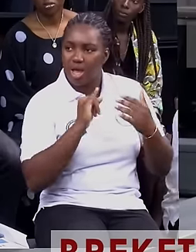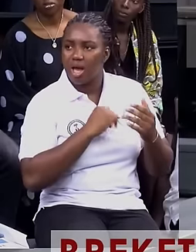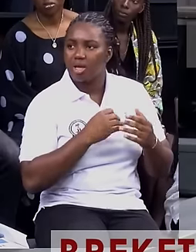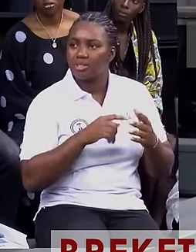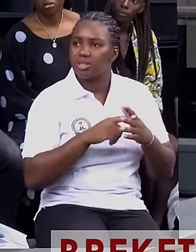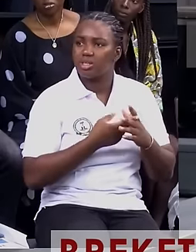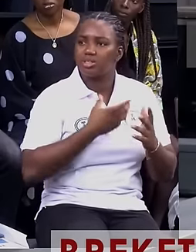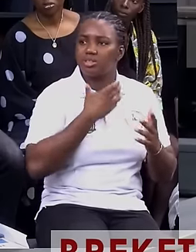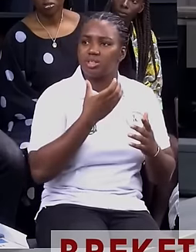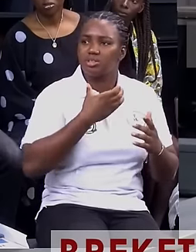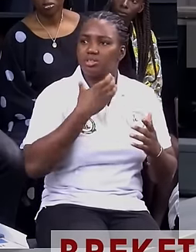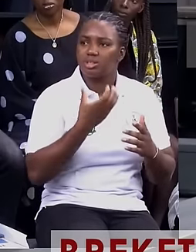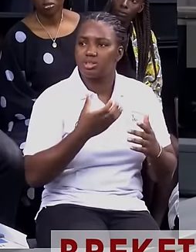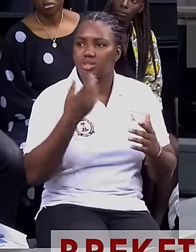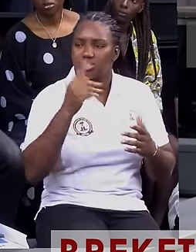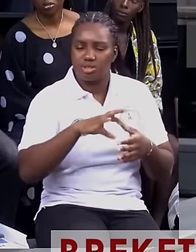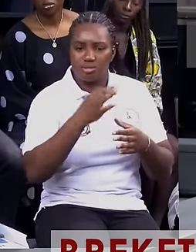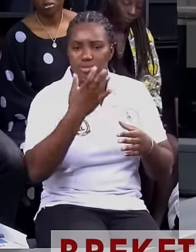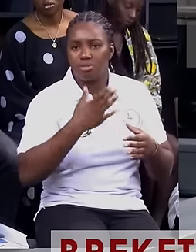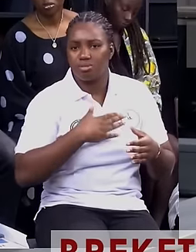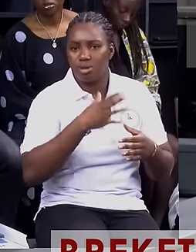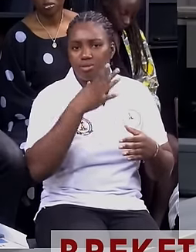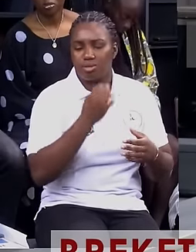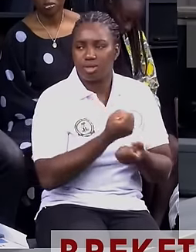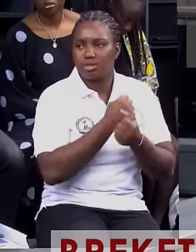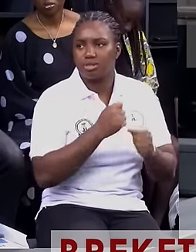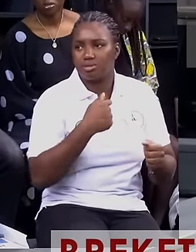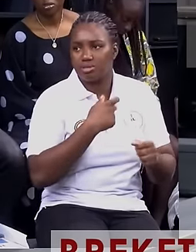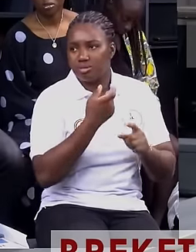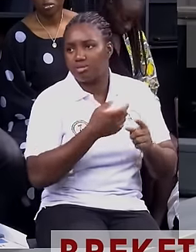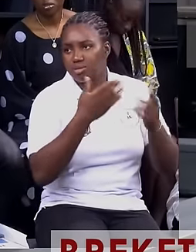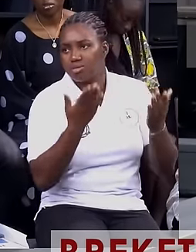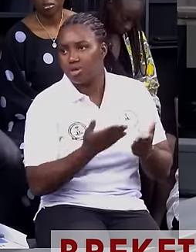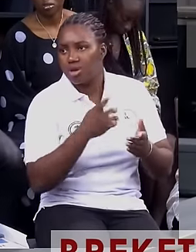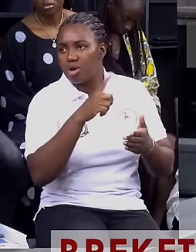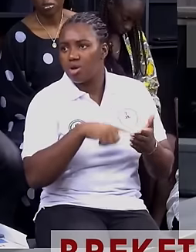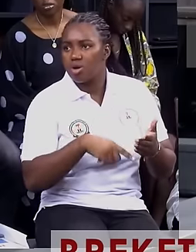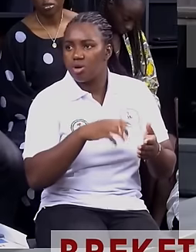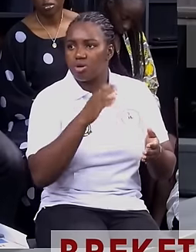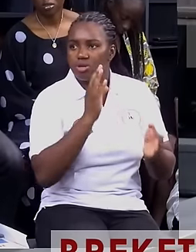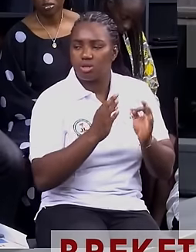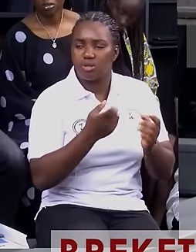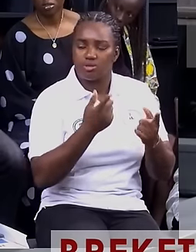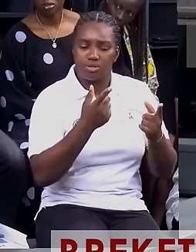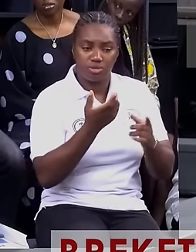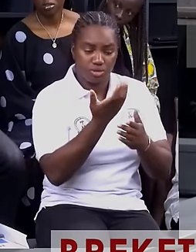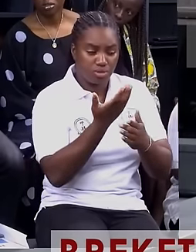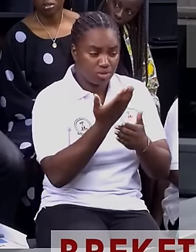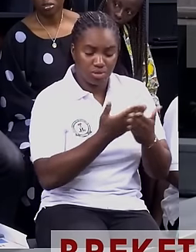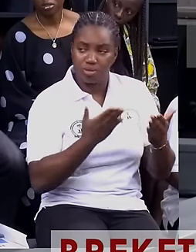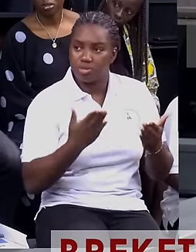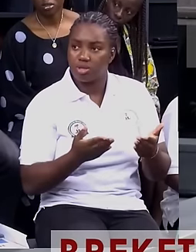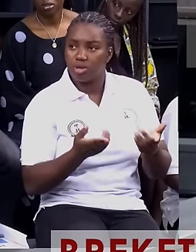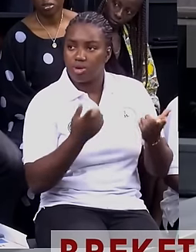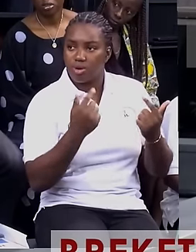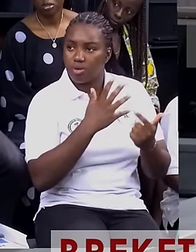God, the spirit of my mom, please save me from here. What if something comes out and eats me up? If I knew it, a van